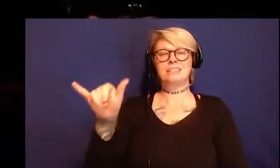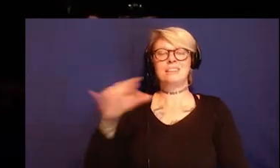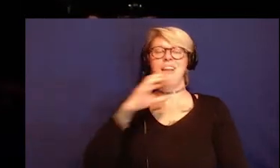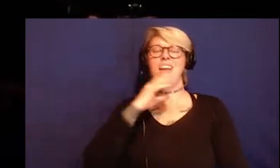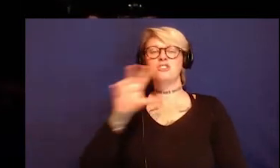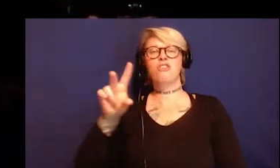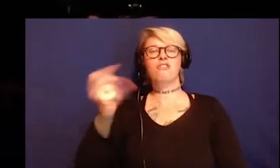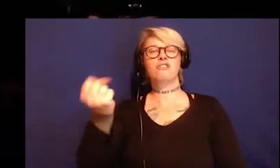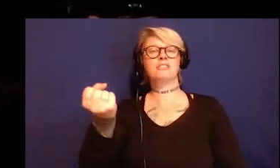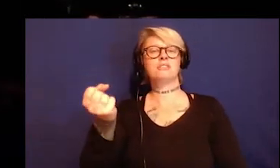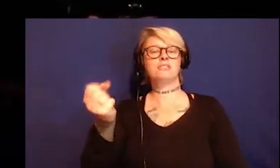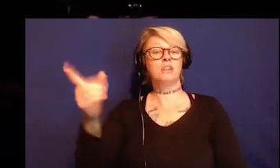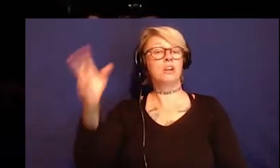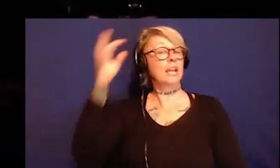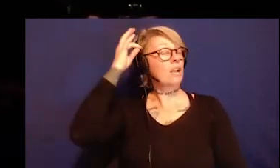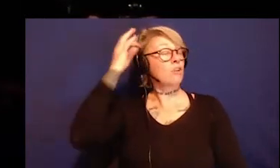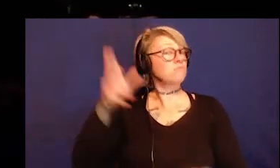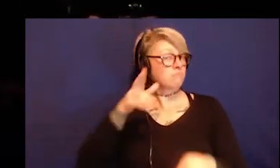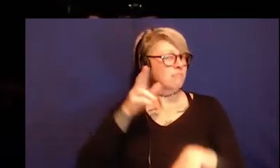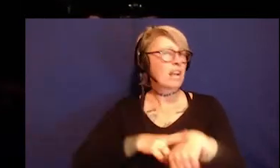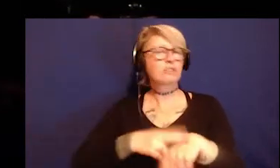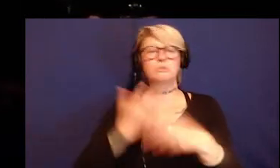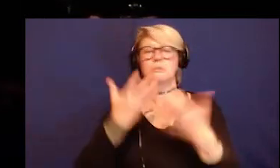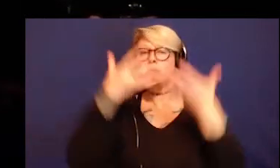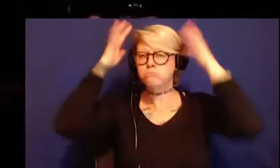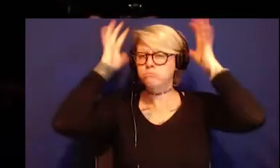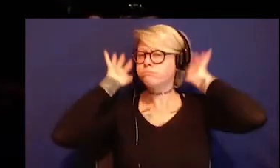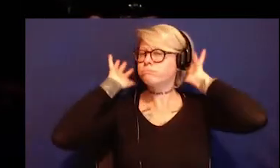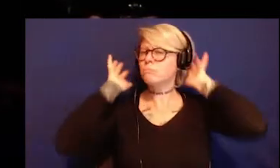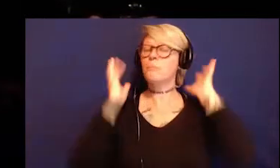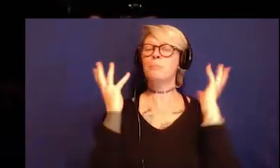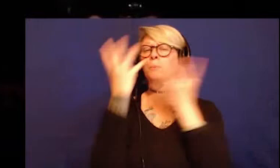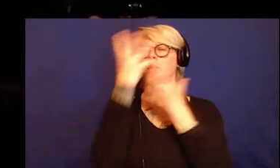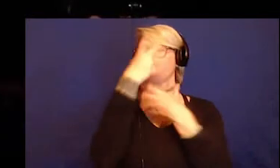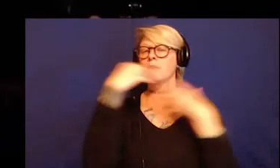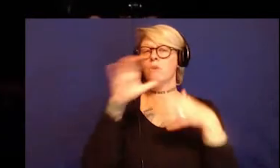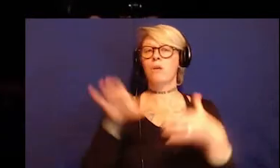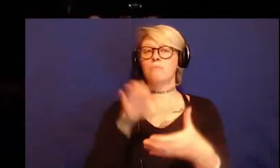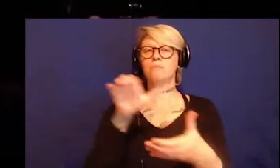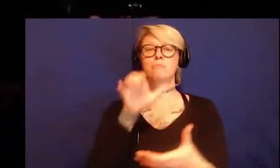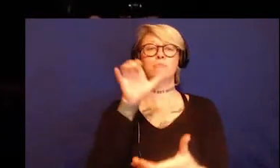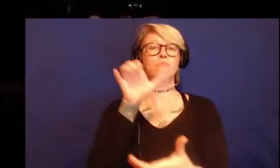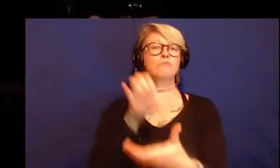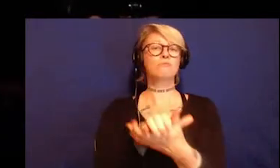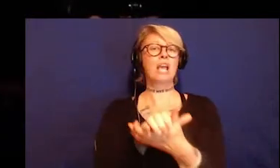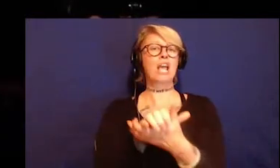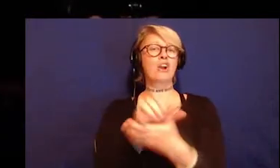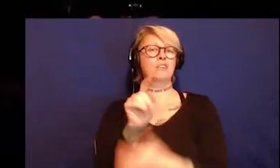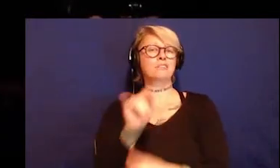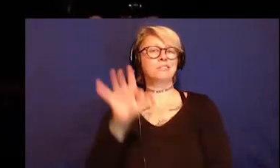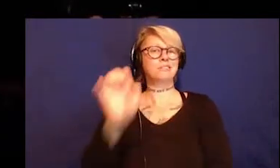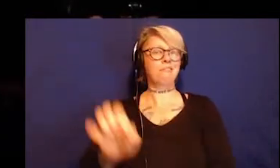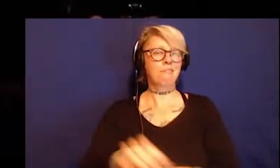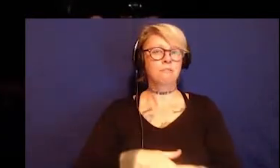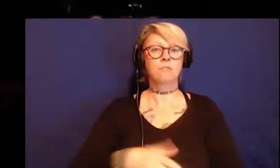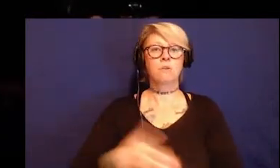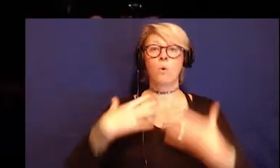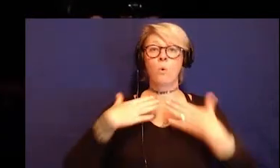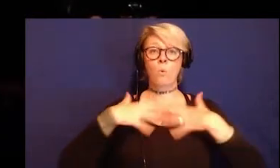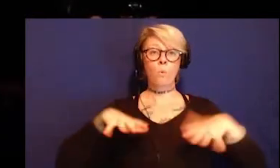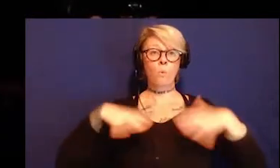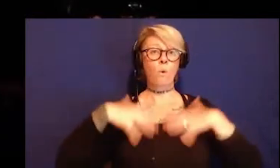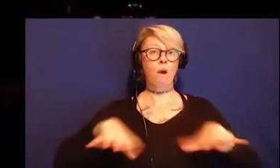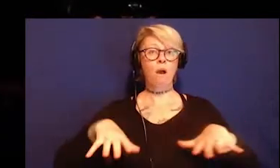hair is natural and perfectly arranged in a bridal hairstyle. Her long white gown is dragging behind